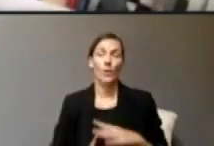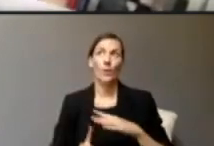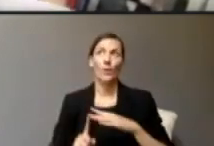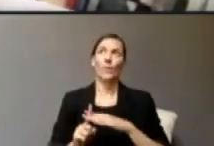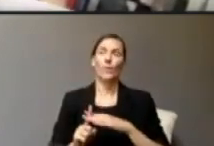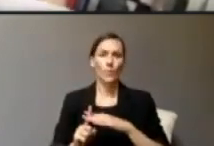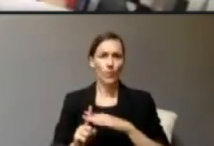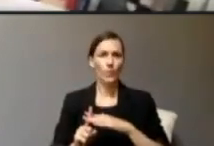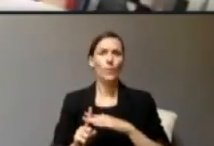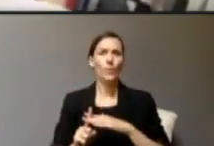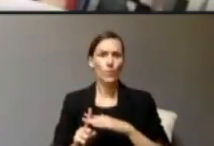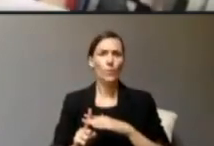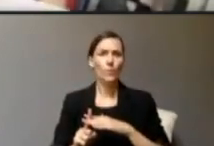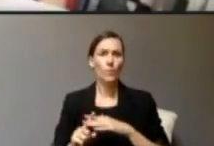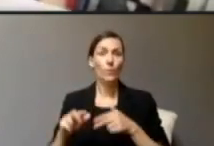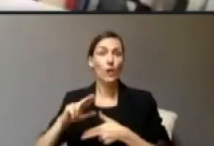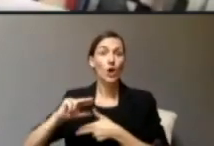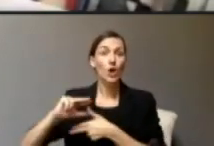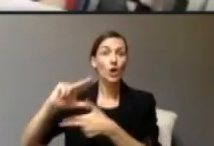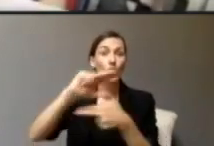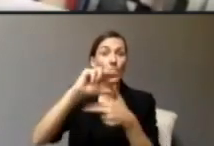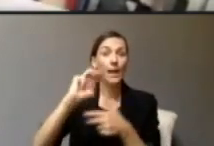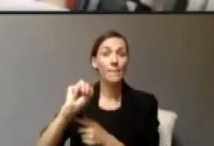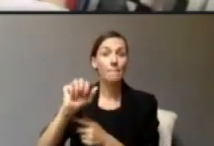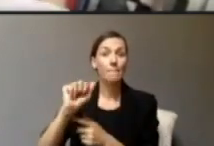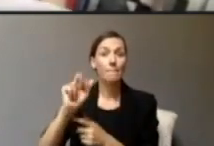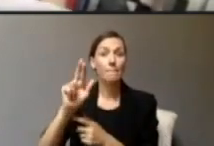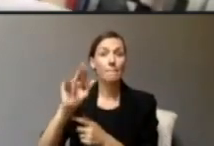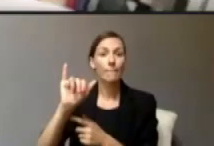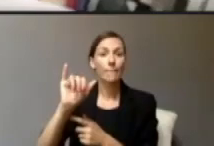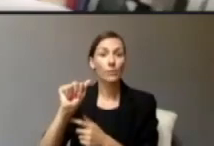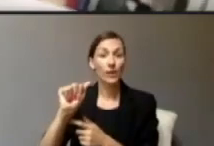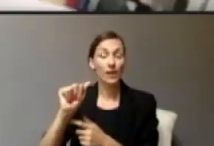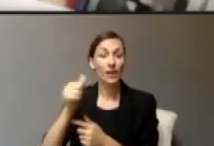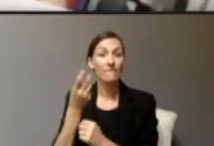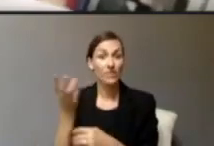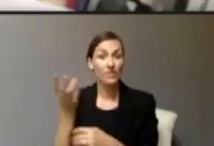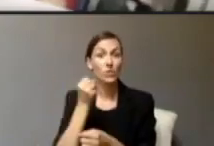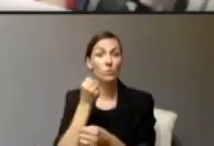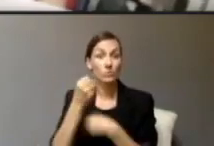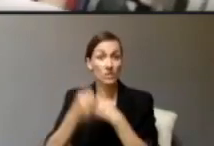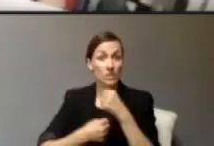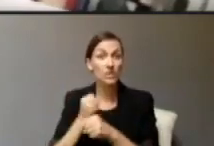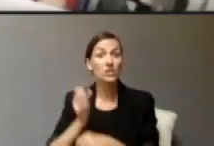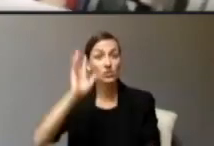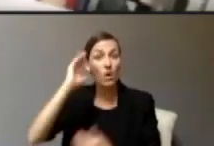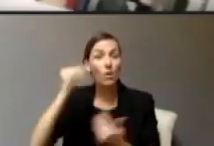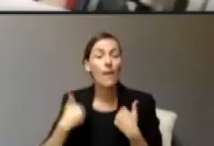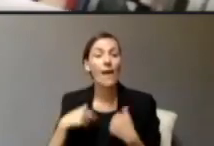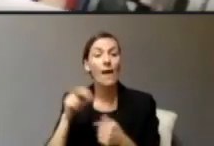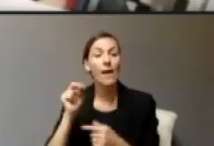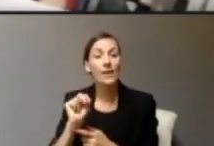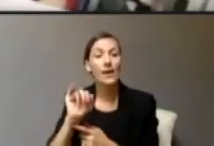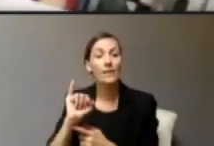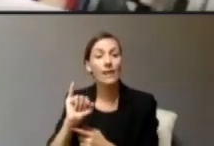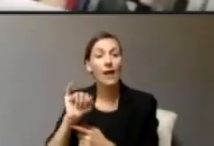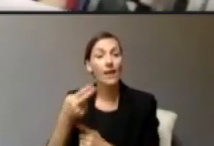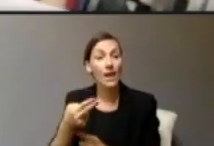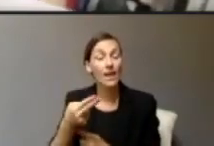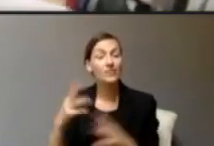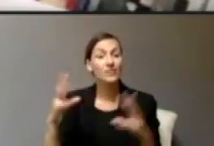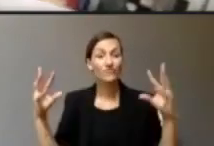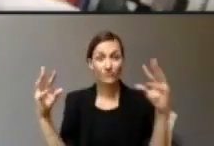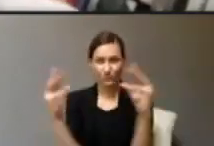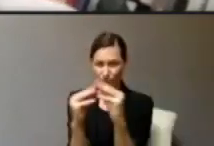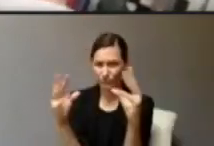the wake of Hurricane Maria a few years ago, we had an NIH council, and we were talking about